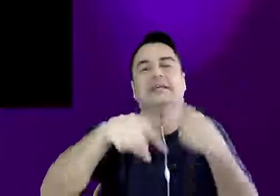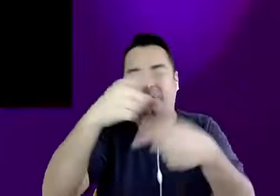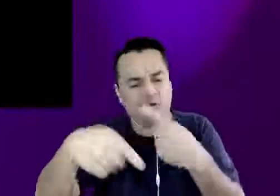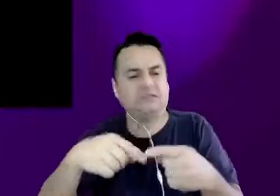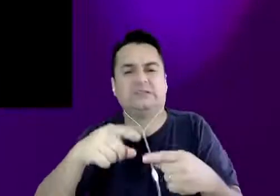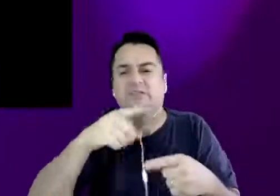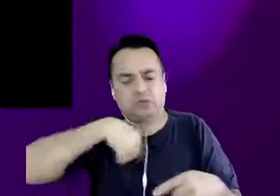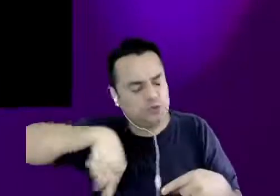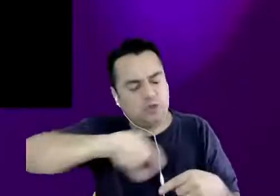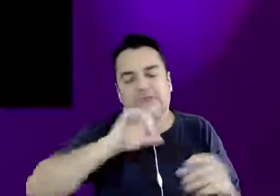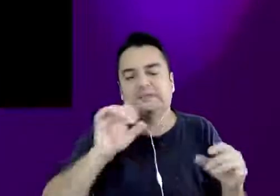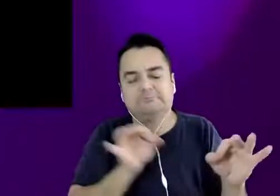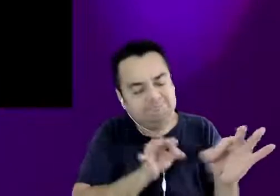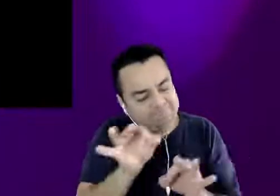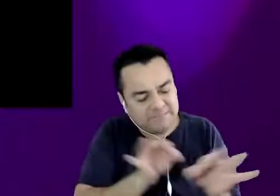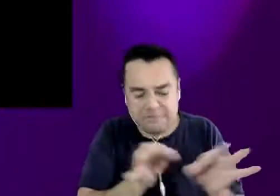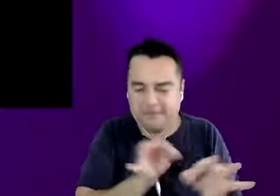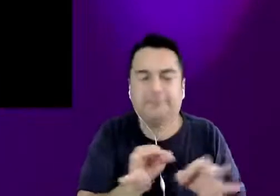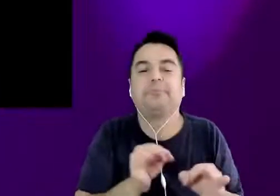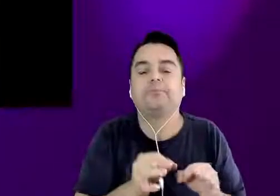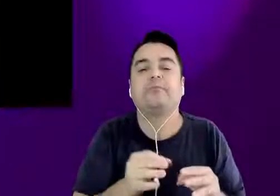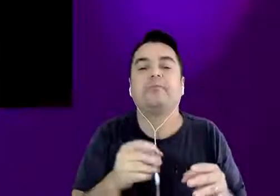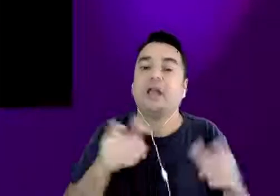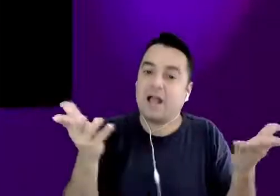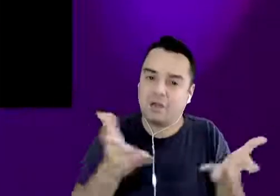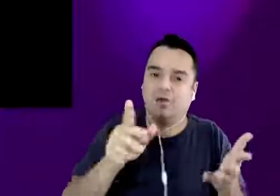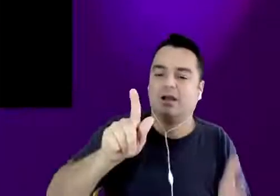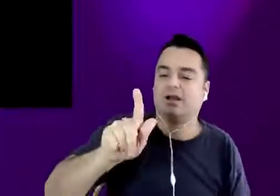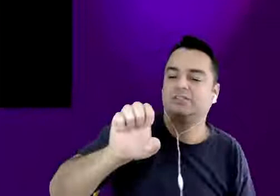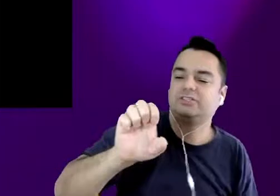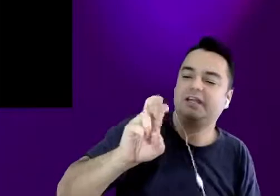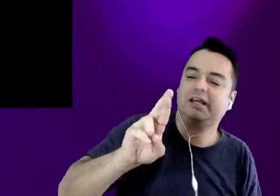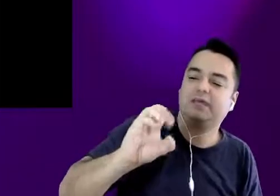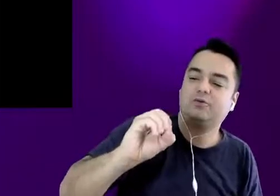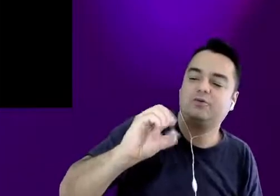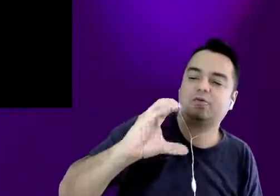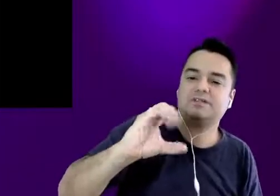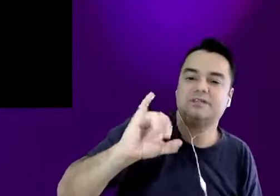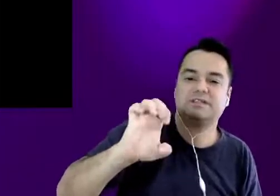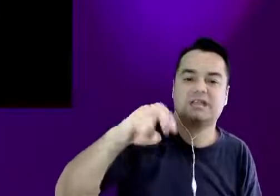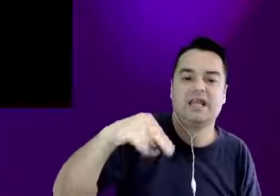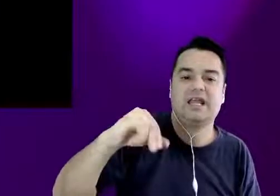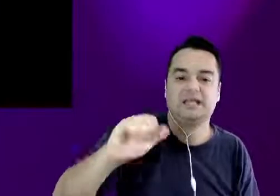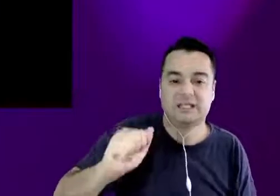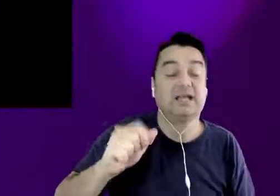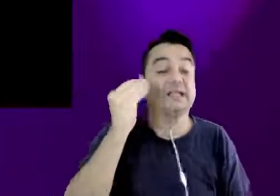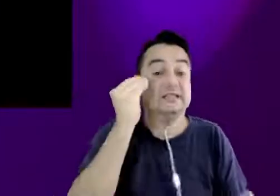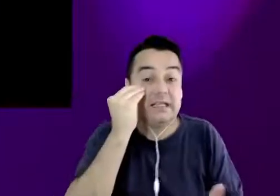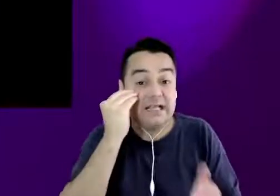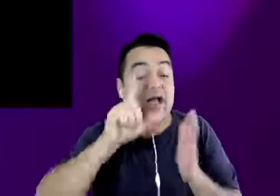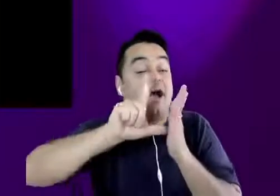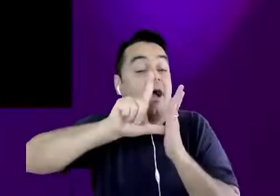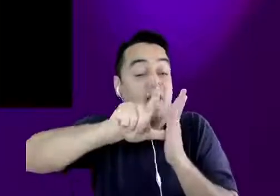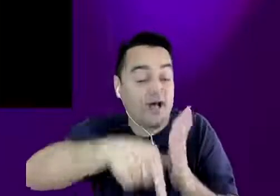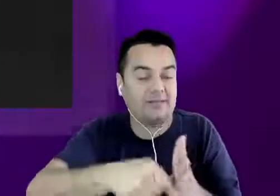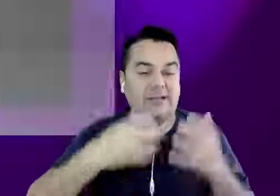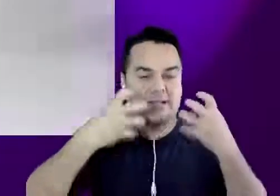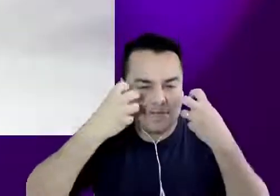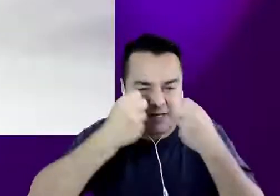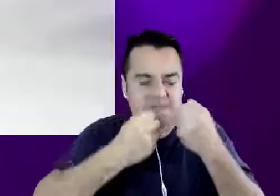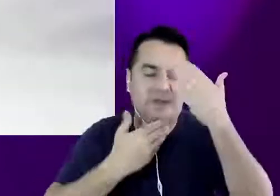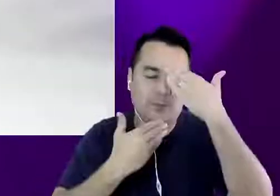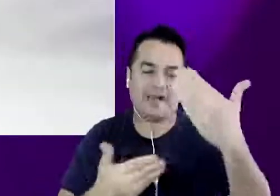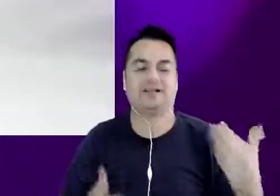aging, and let's study the senolytics. Thank you for your invitation again and for your attention. Thank you